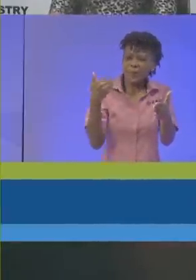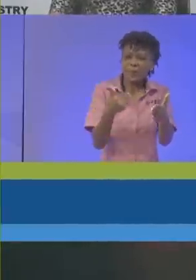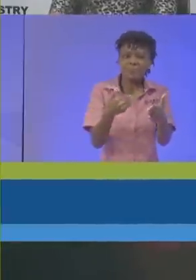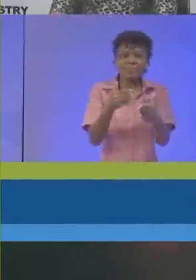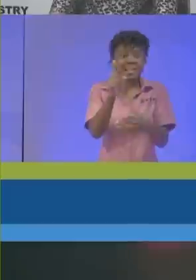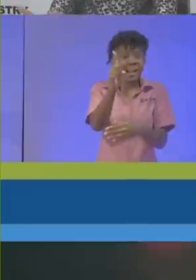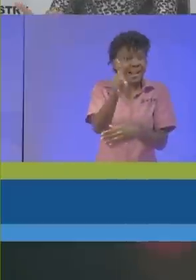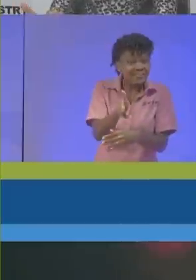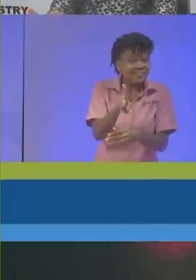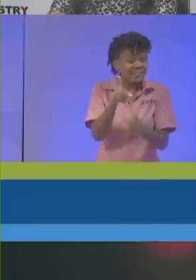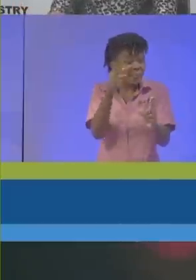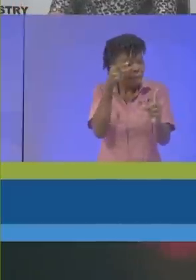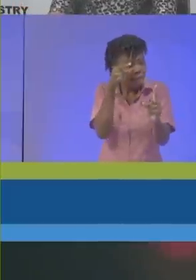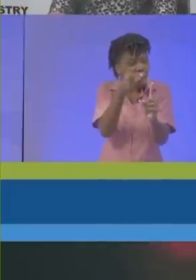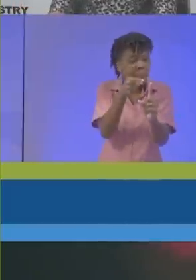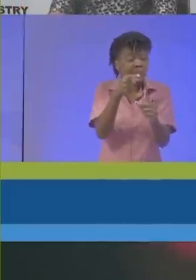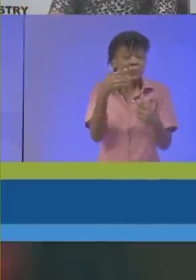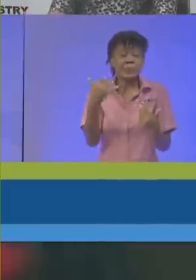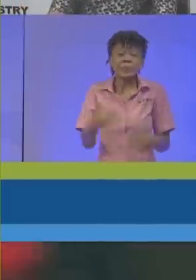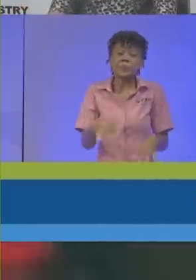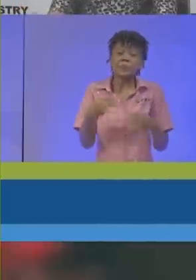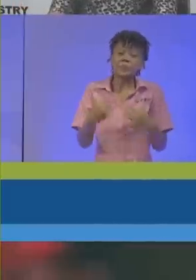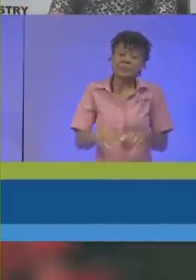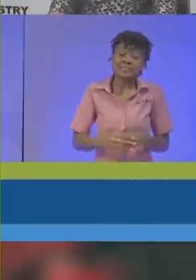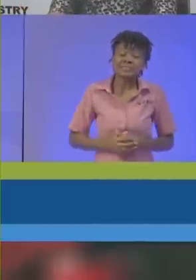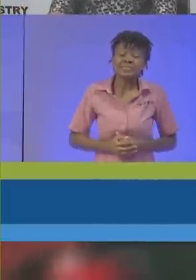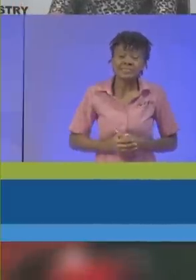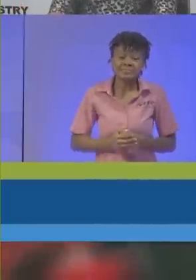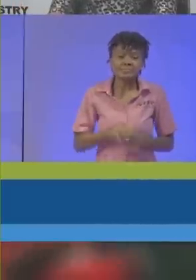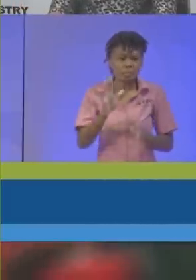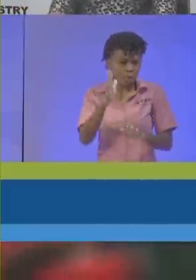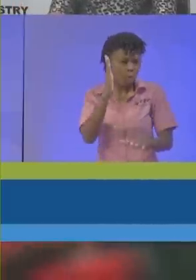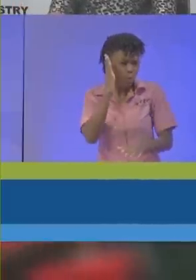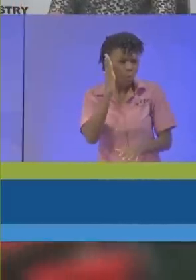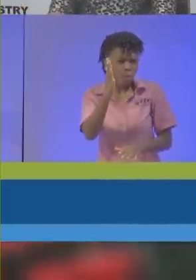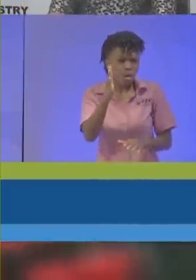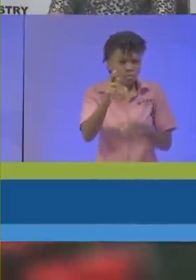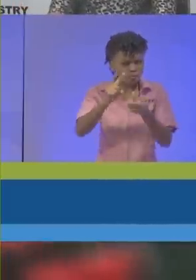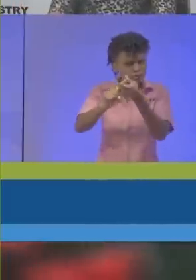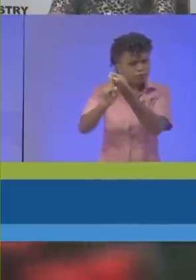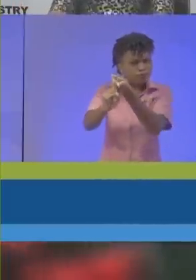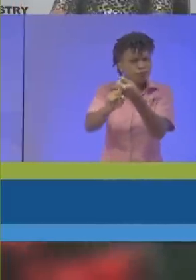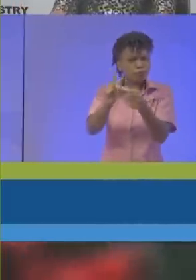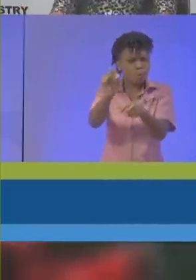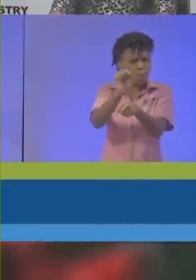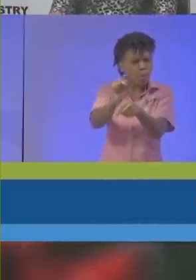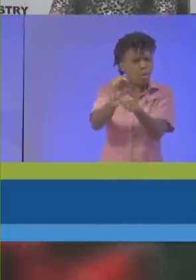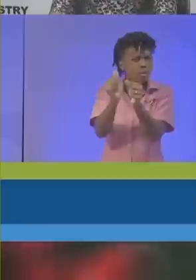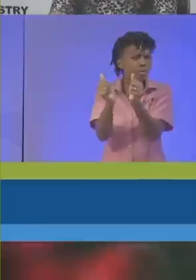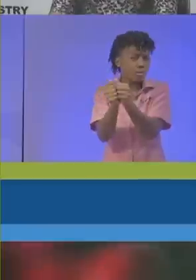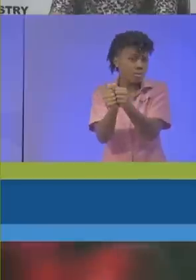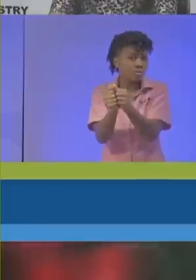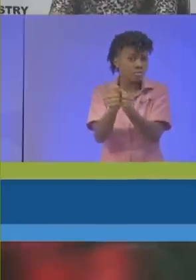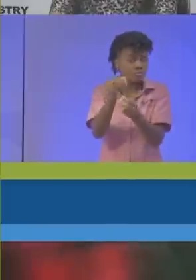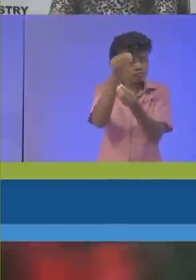point. And my colleague, Nurse Sukchand, will share more information regarding our vaccination drives.